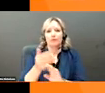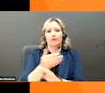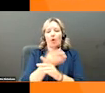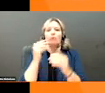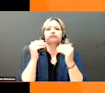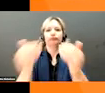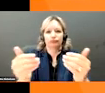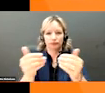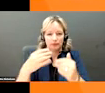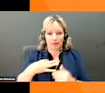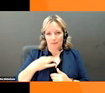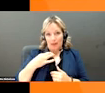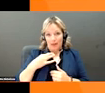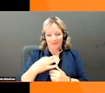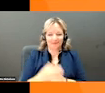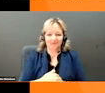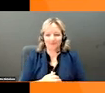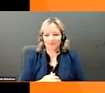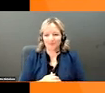And then